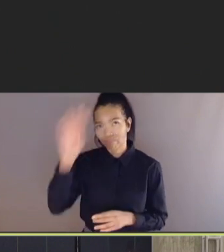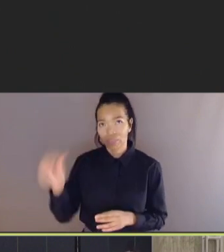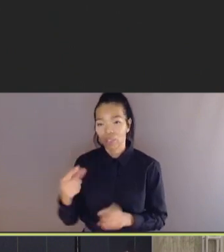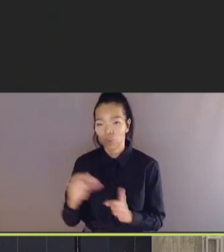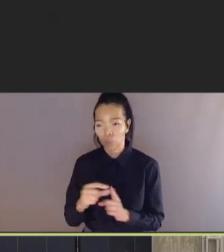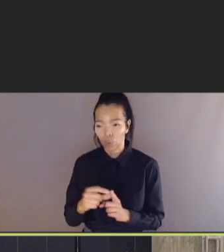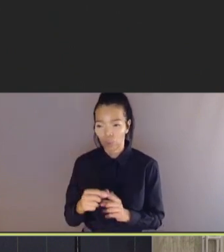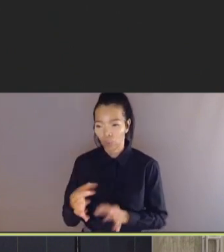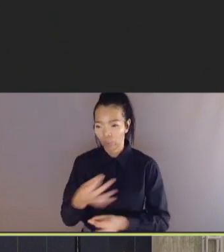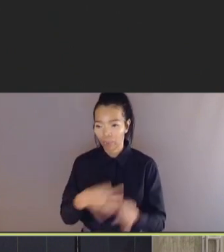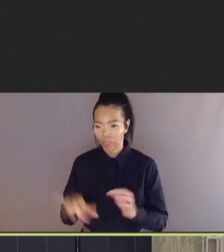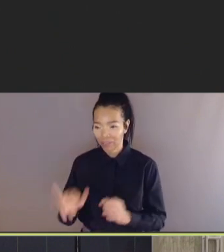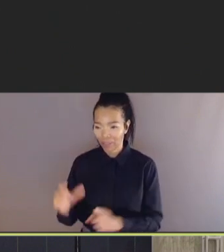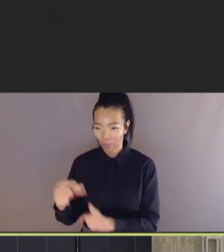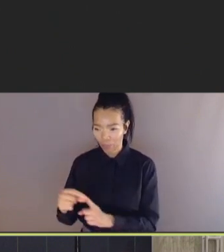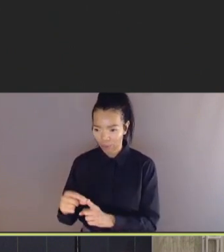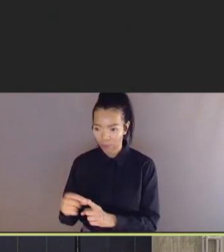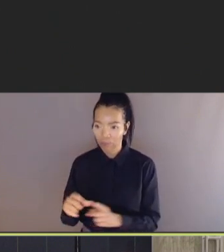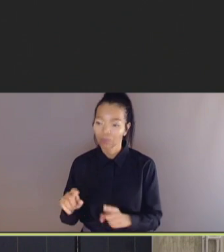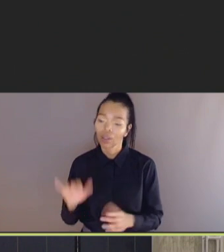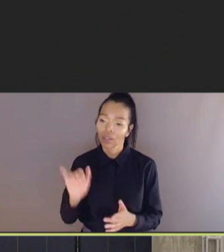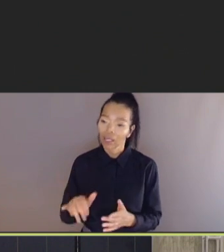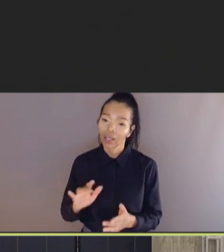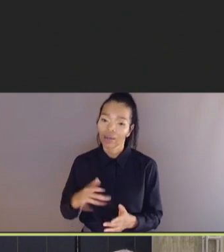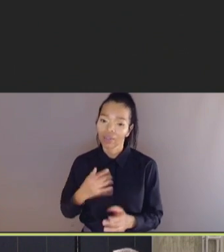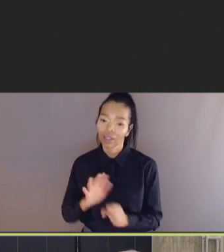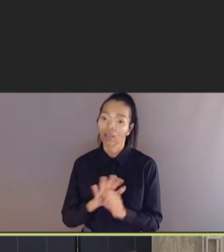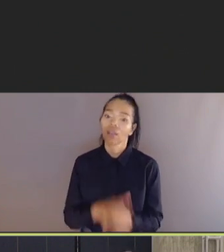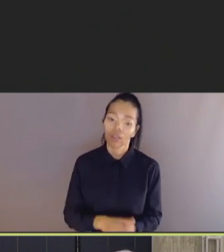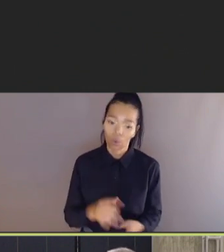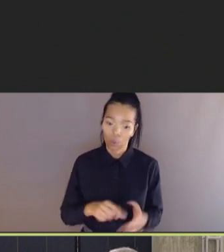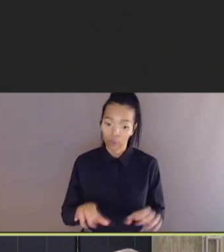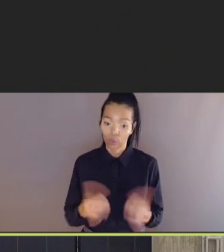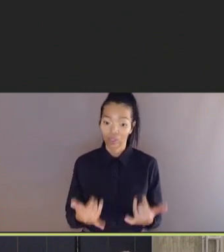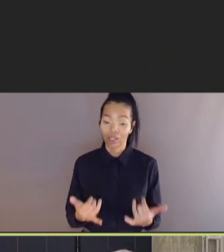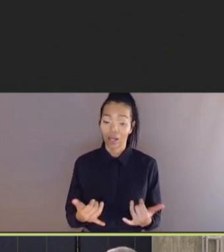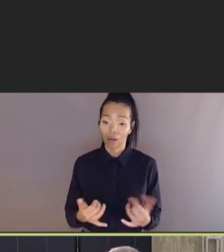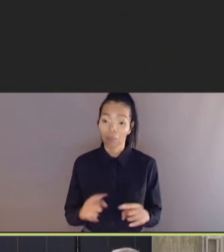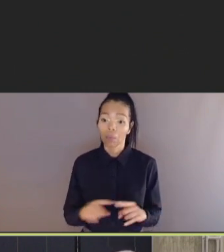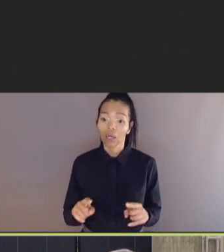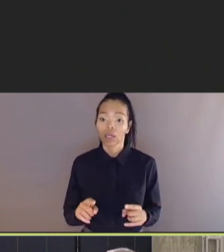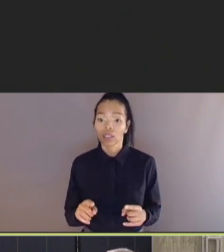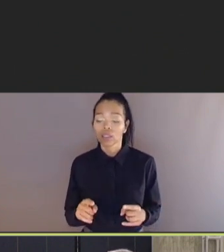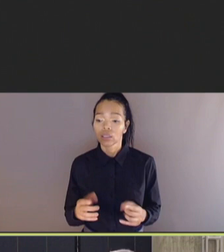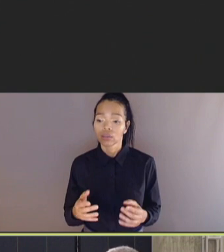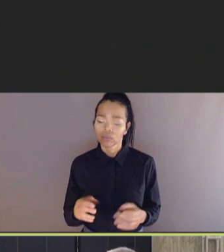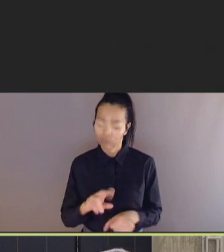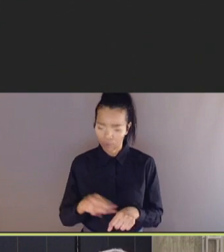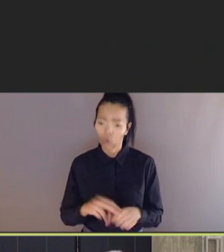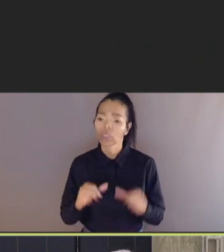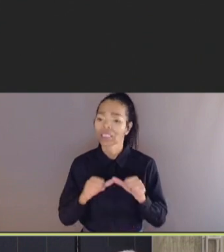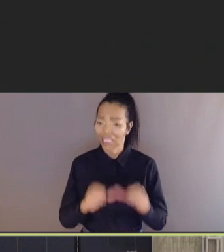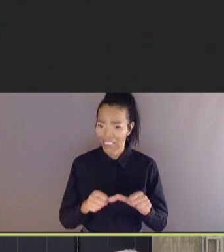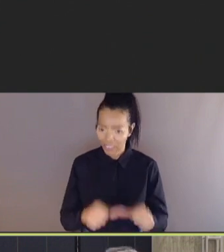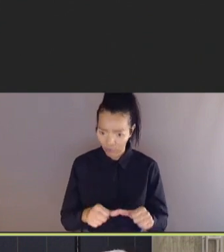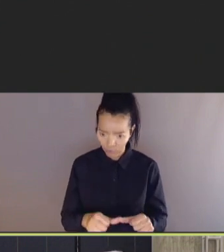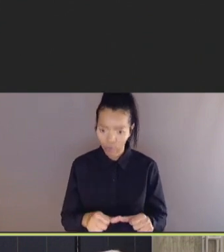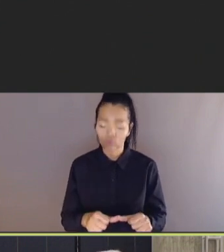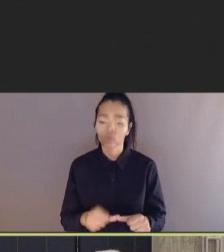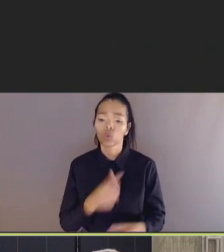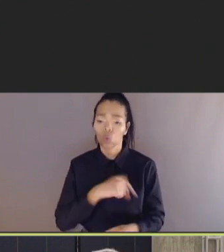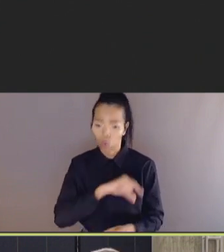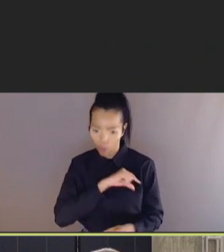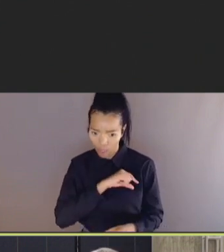strengths of what we're doing now and the fact that we need to continually think about continuous quality improvement with everything that we do that's important.